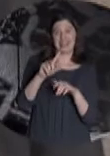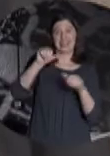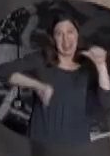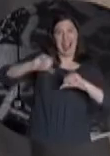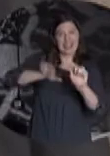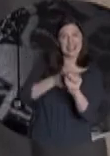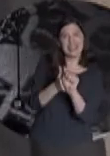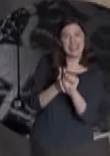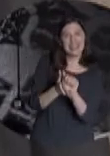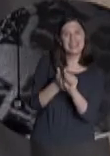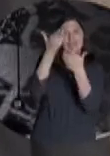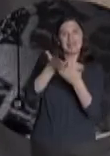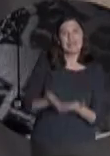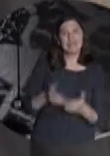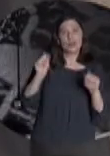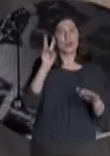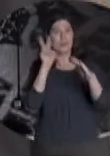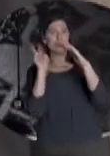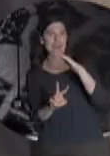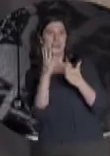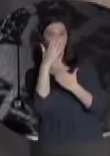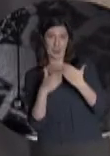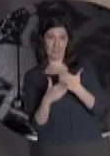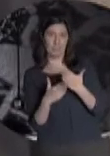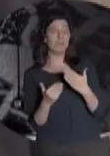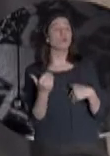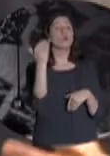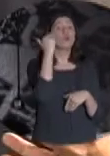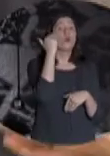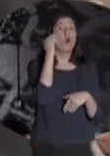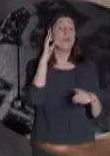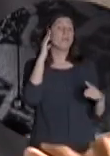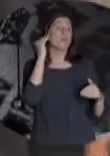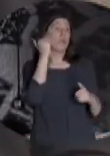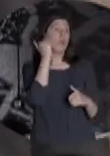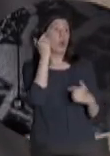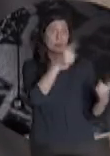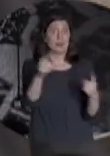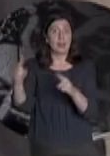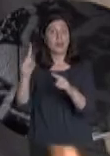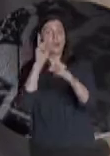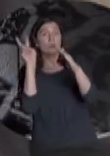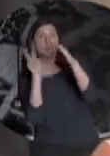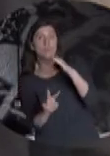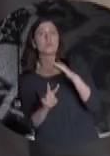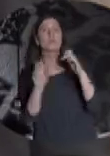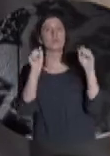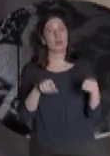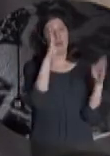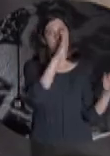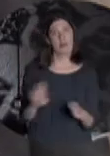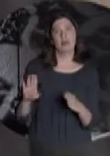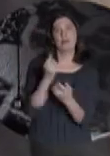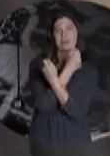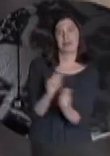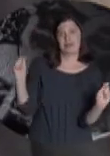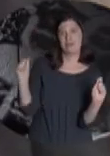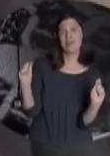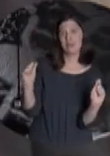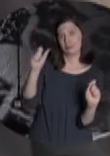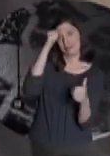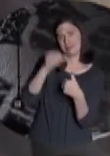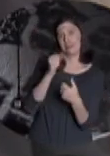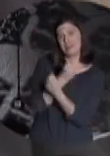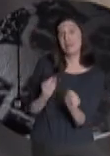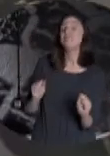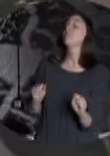it, and there is some predictability. And so to be able to know and be aware of what you're getting into can kind of help you plan your activities to be safe. Now,